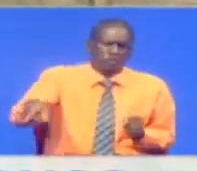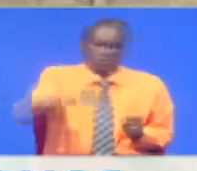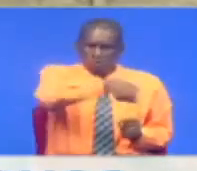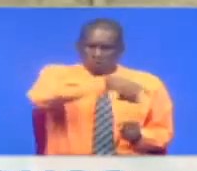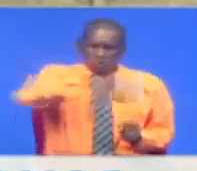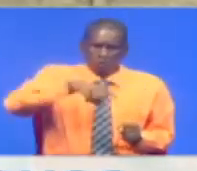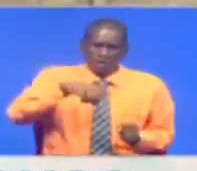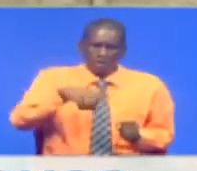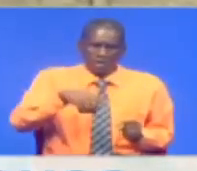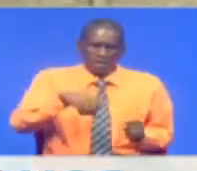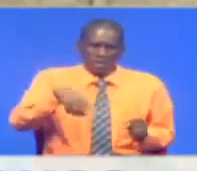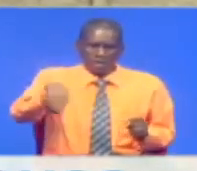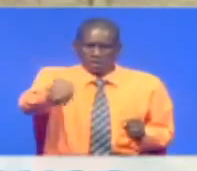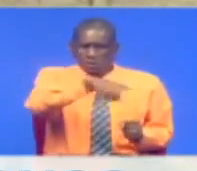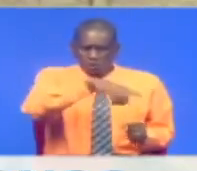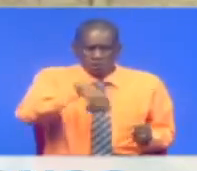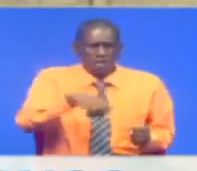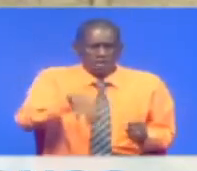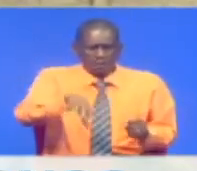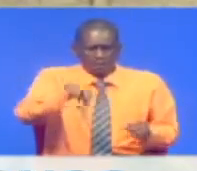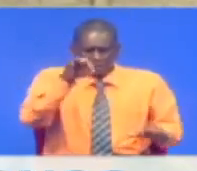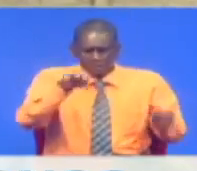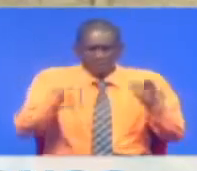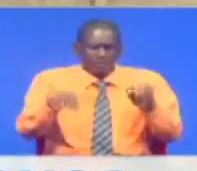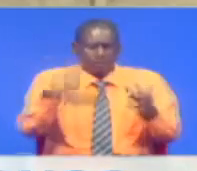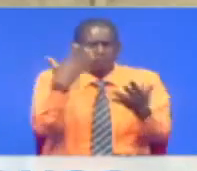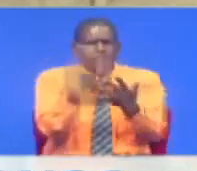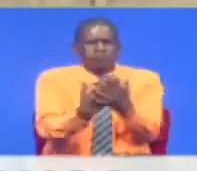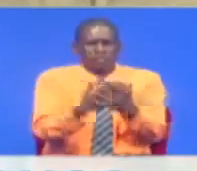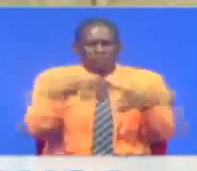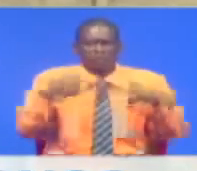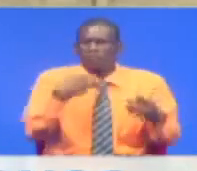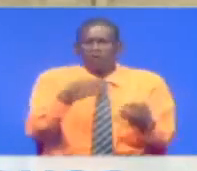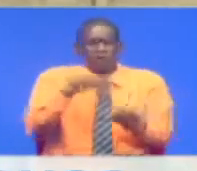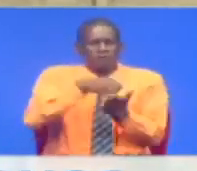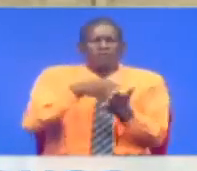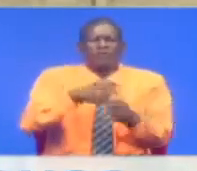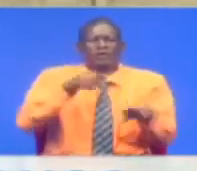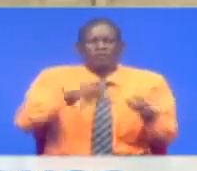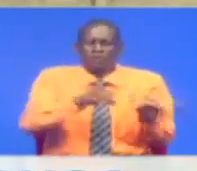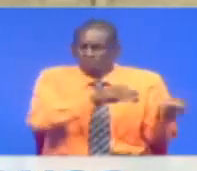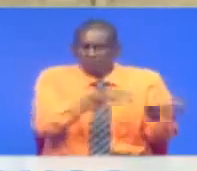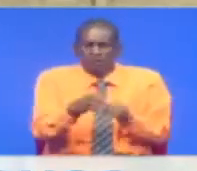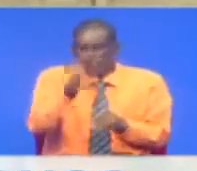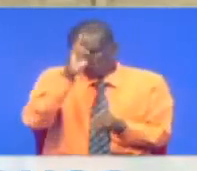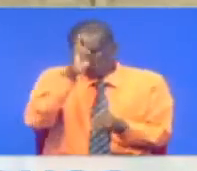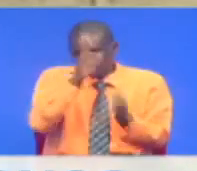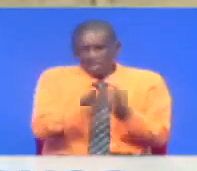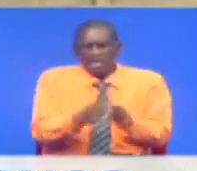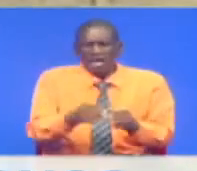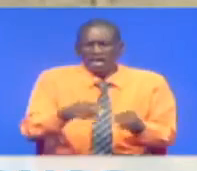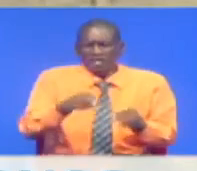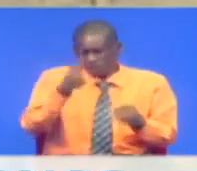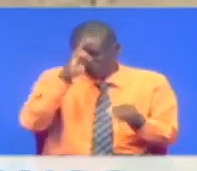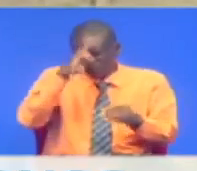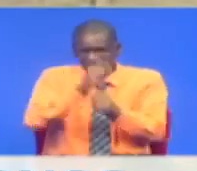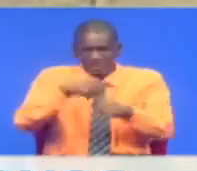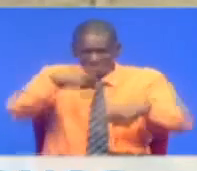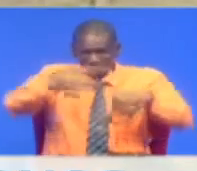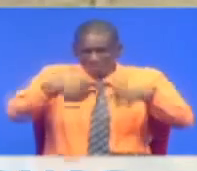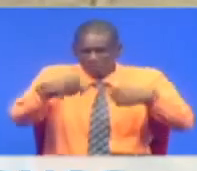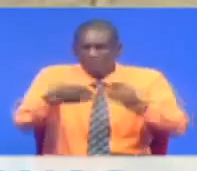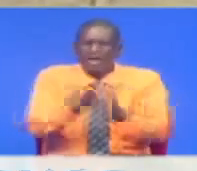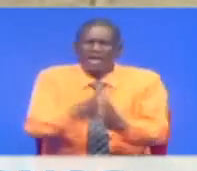The people who we knew were involved to the police, and the police went through their process, and I believe